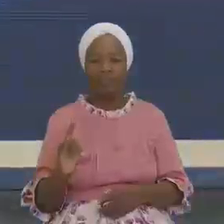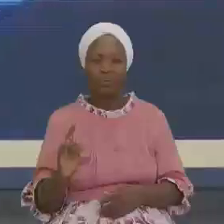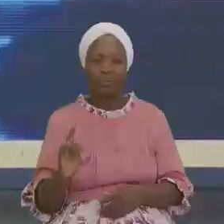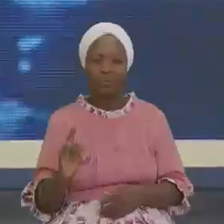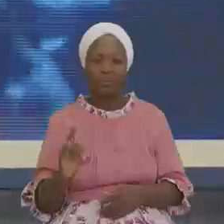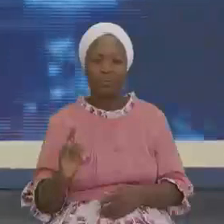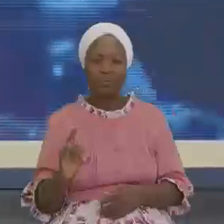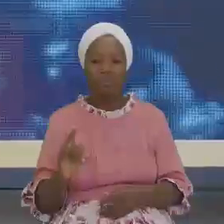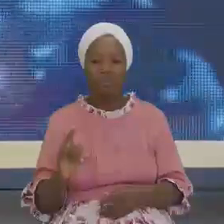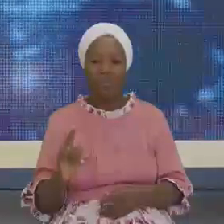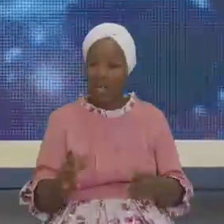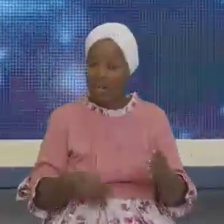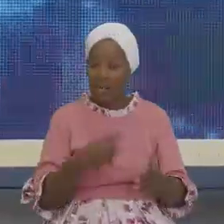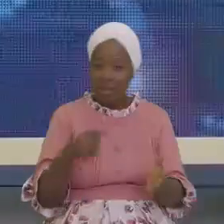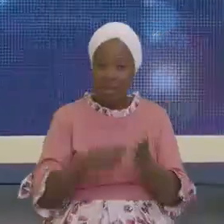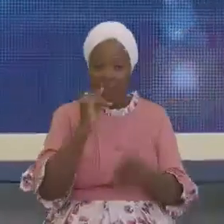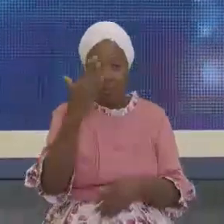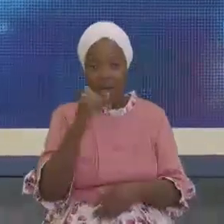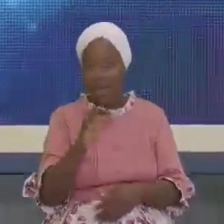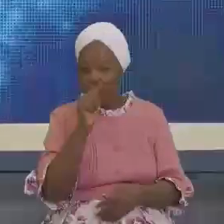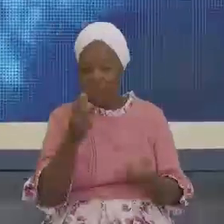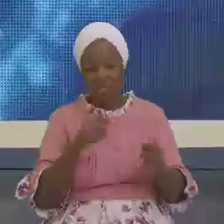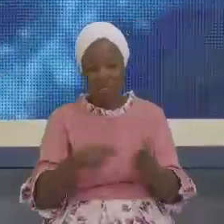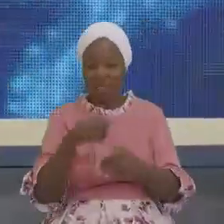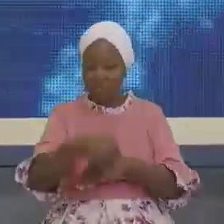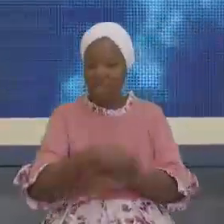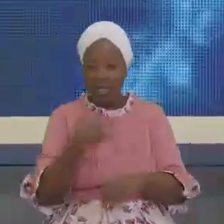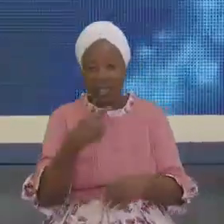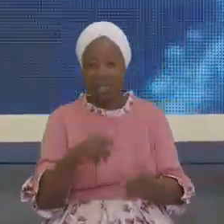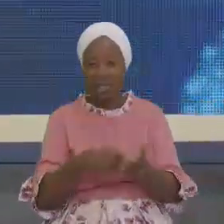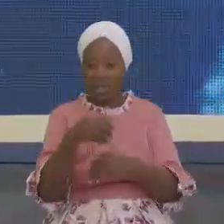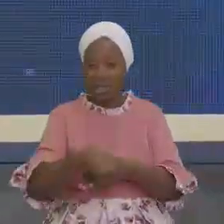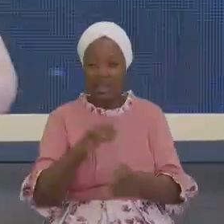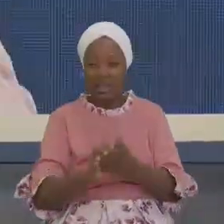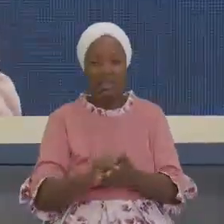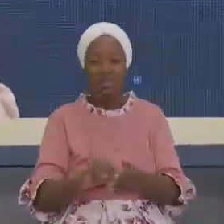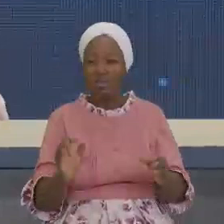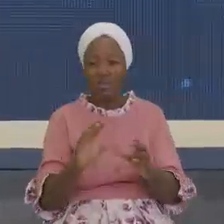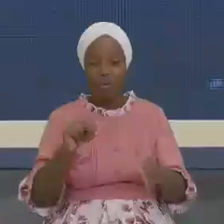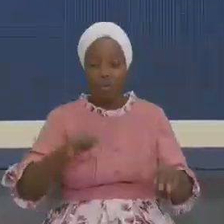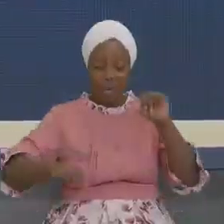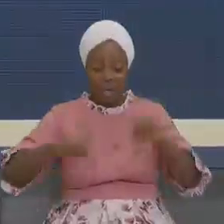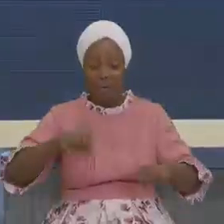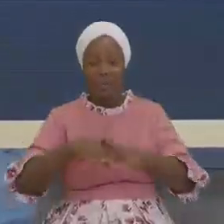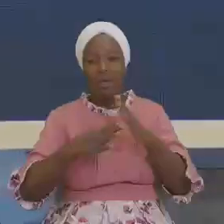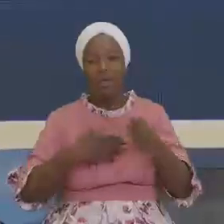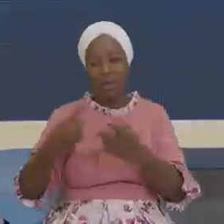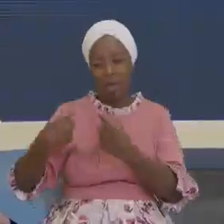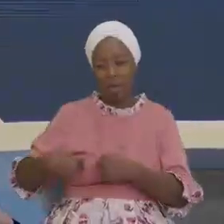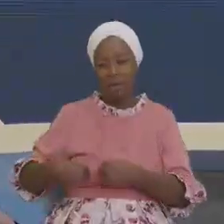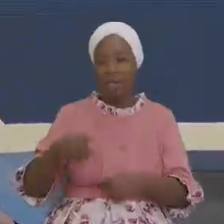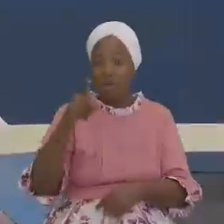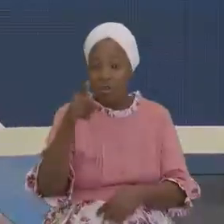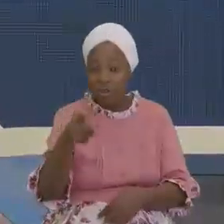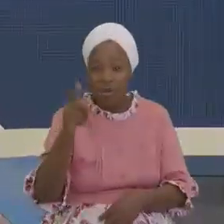That's why I swear here tonight, there is no shadow of doubt in my heart. You will have